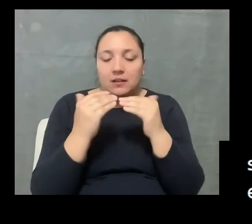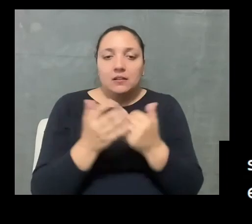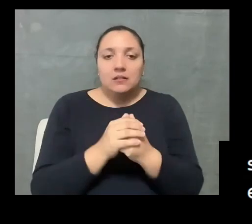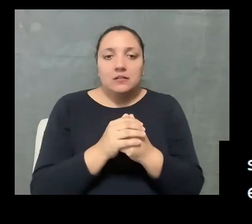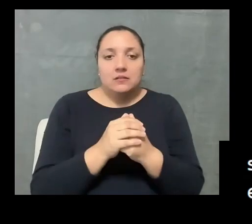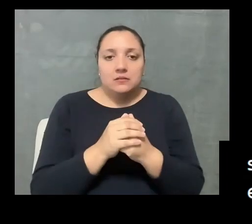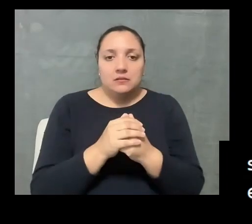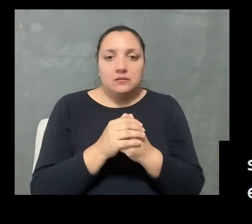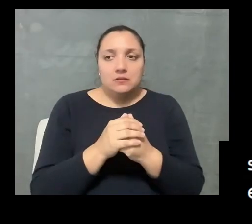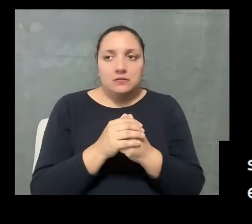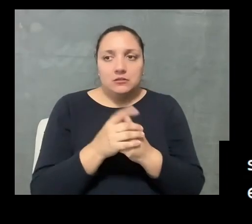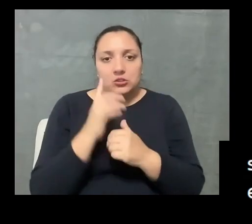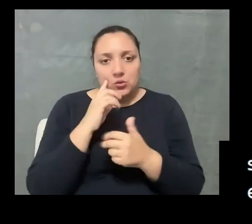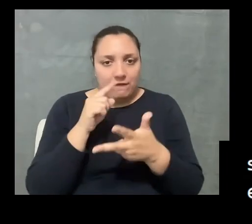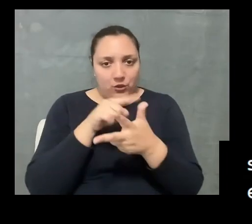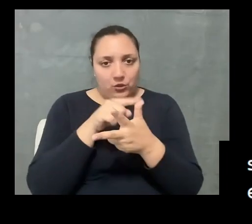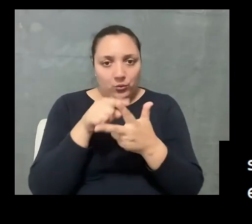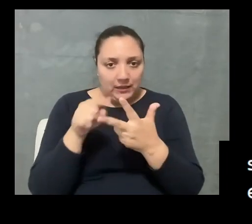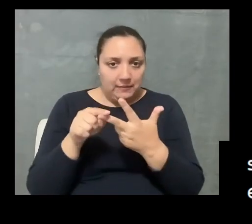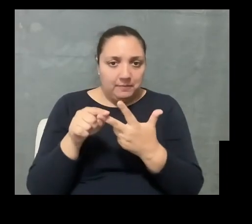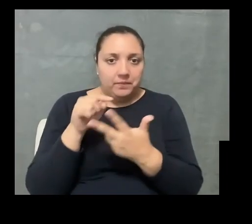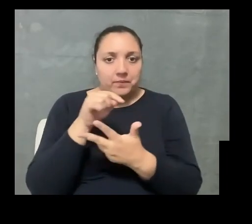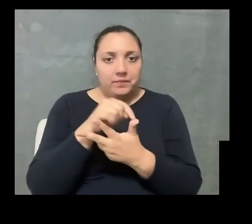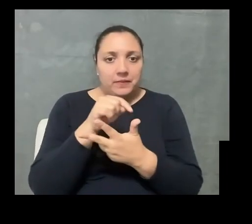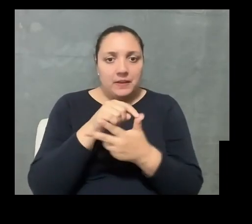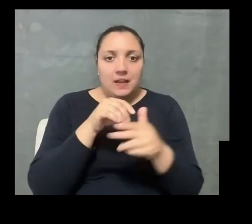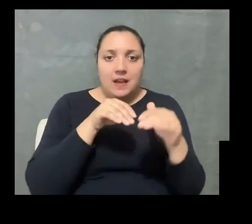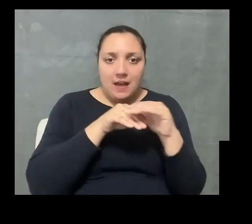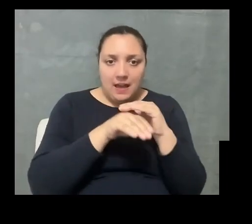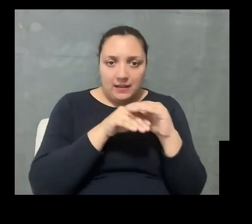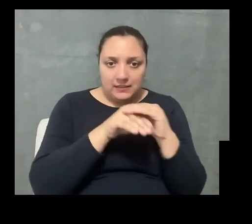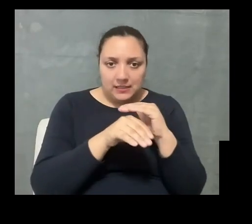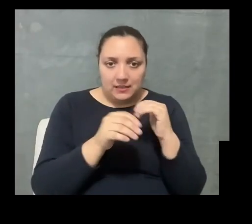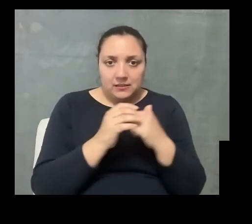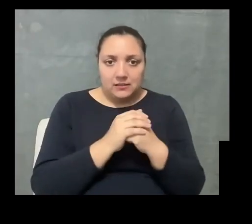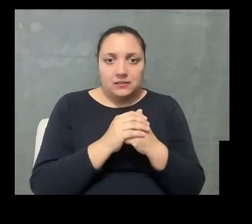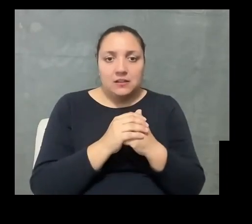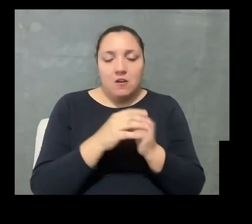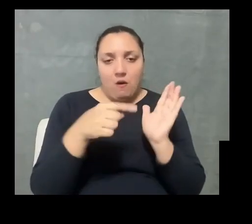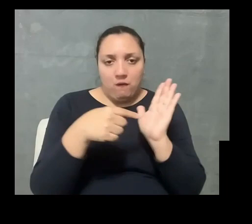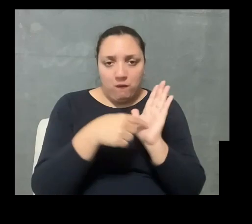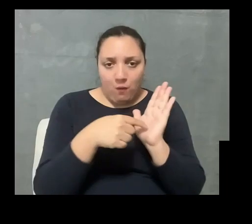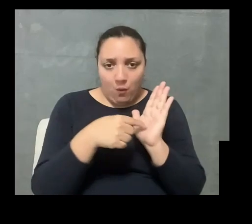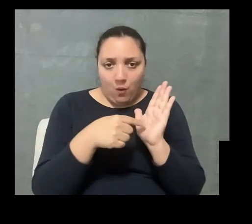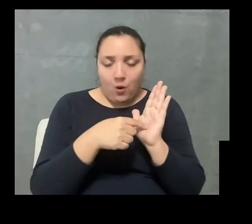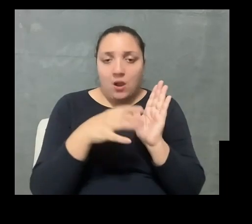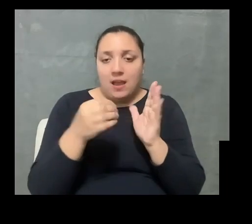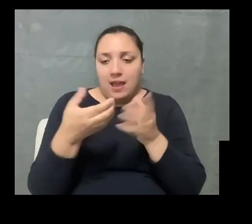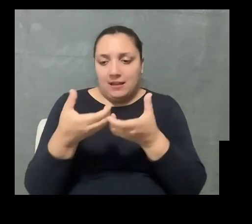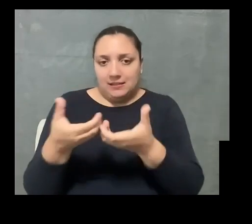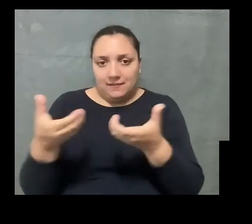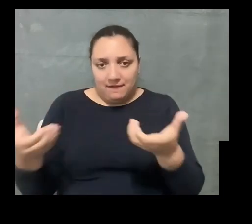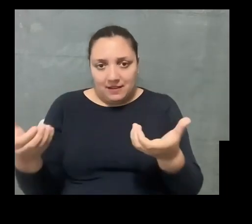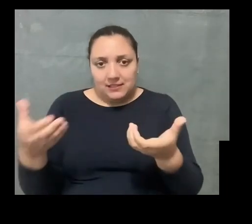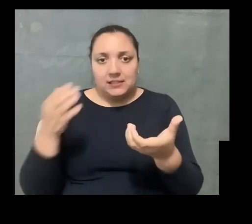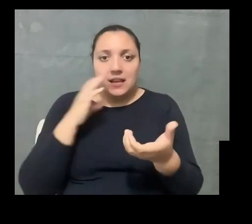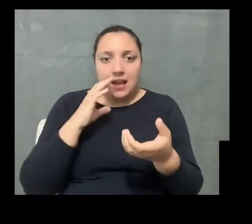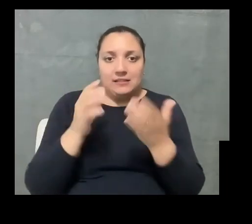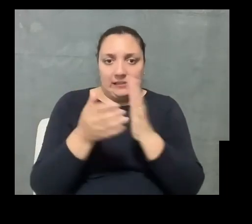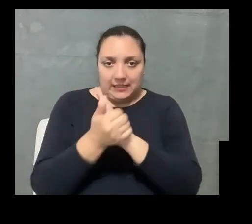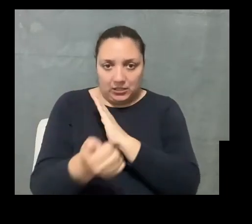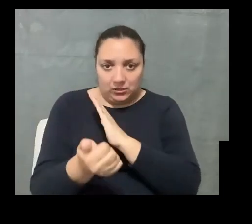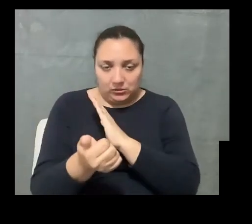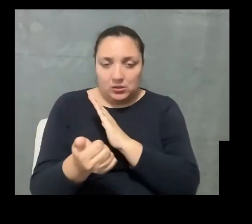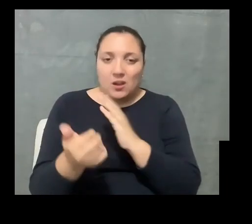you have the three pillars, right? You have access, you have affordability, and you have devices and digital skills. We want to broaden that